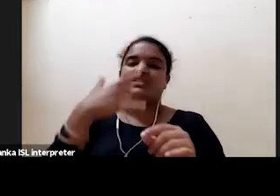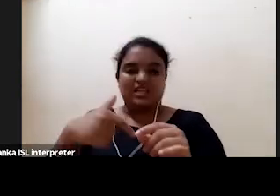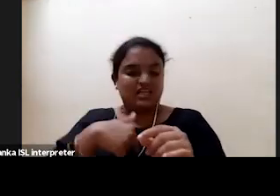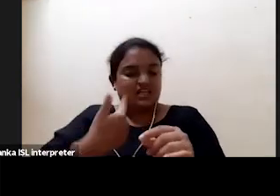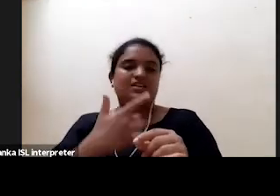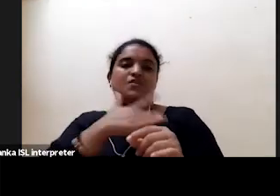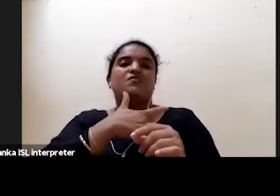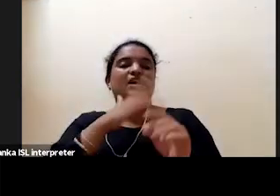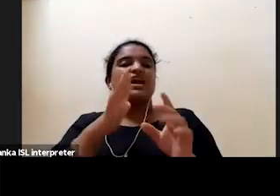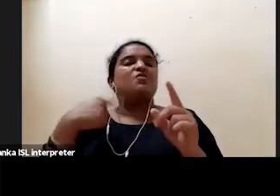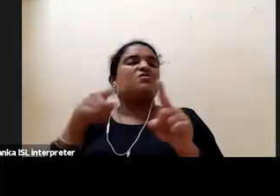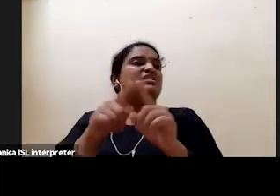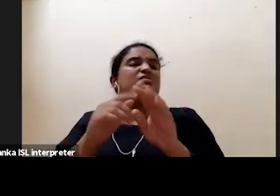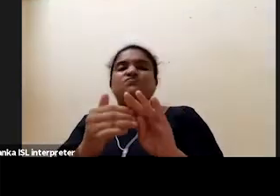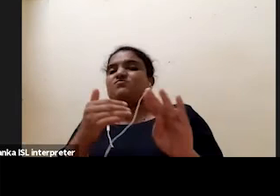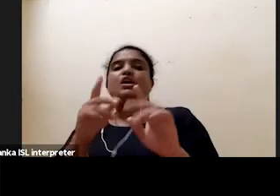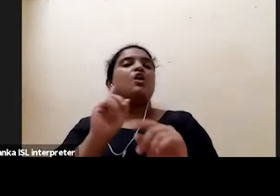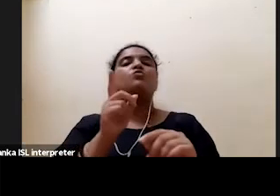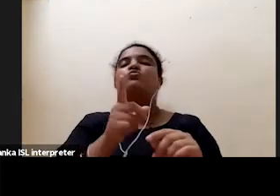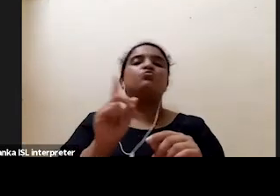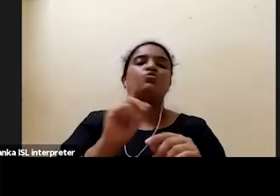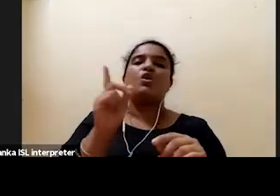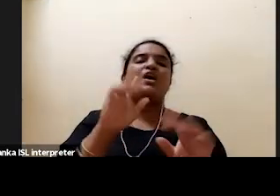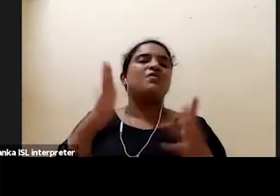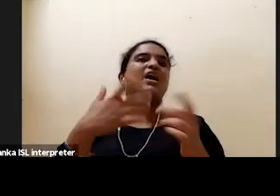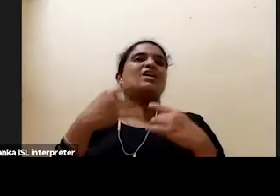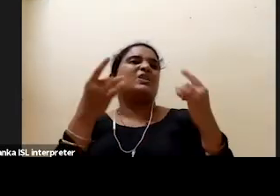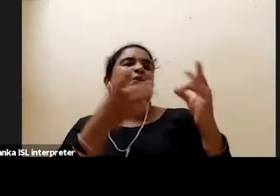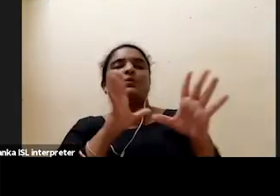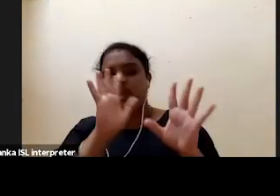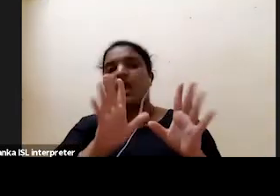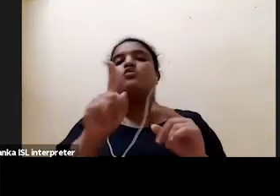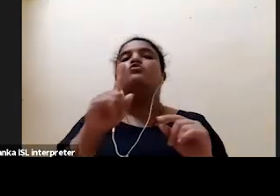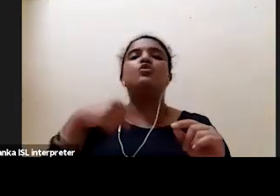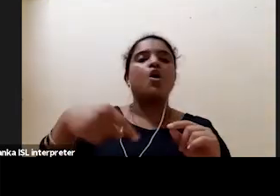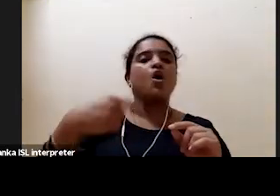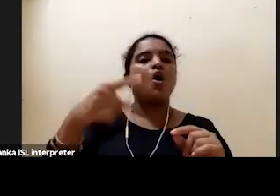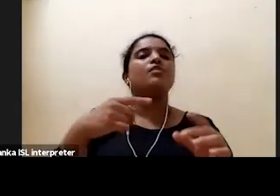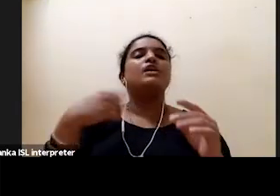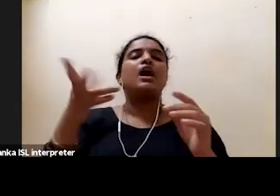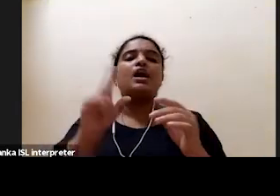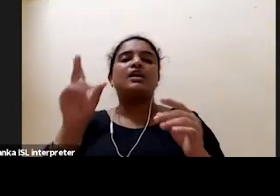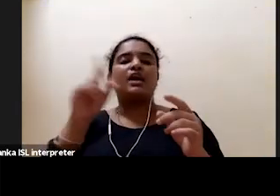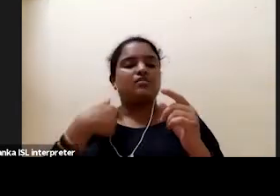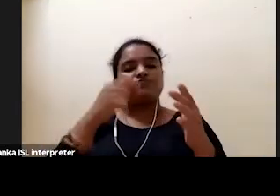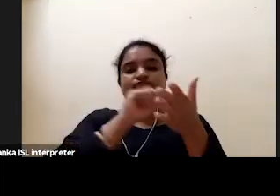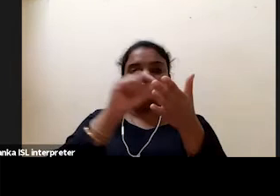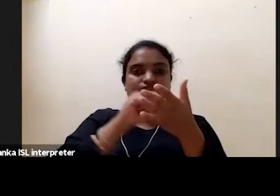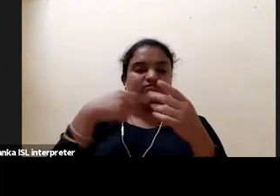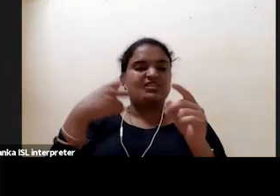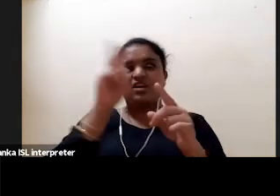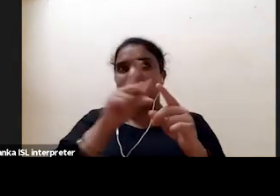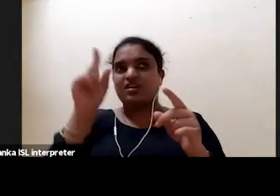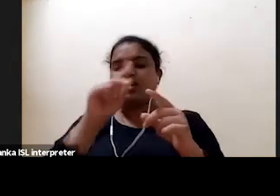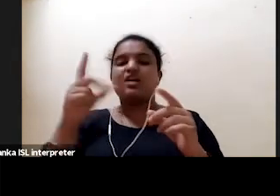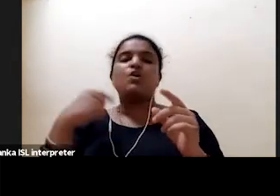I was that detached. So even that's not too good, because then you will start hating your work. And then after I finished everything, redoing everything, that's